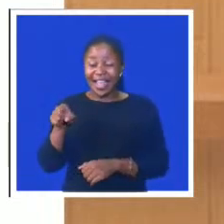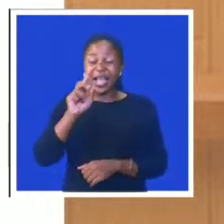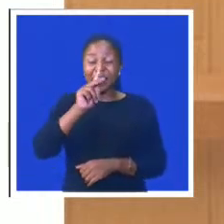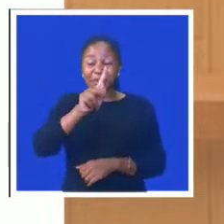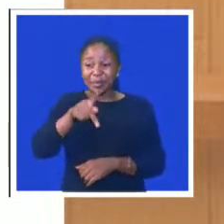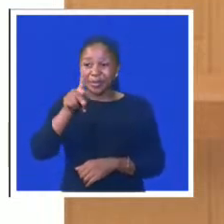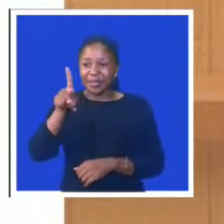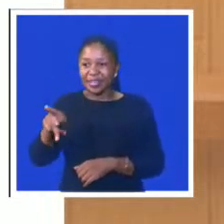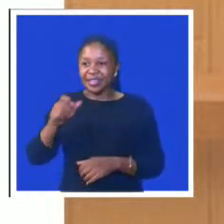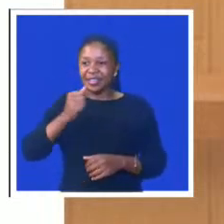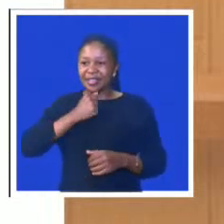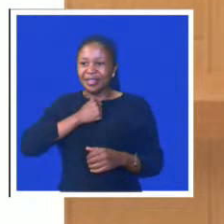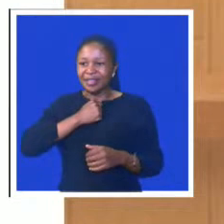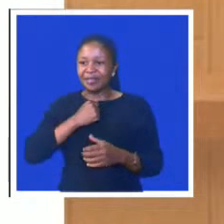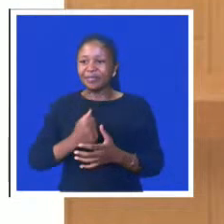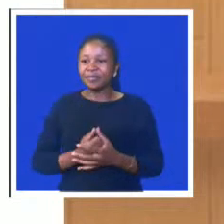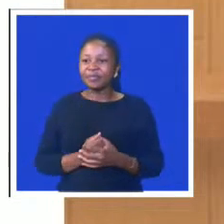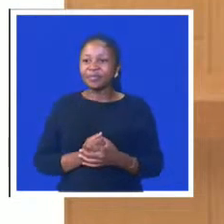prepositions.